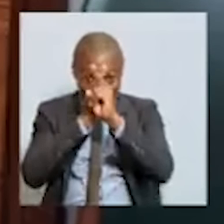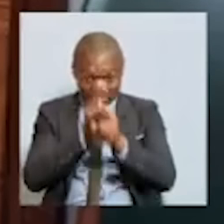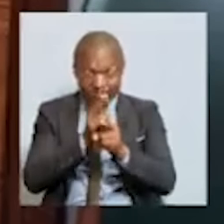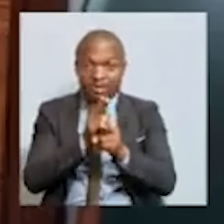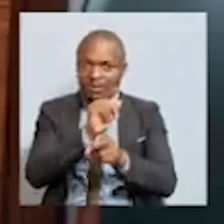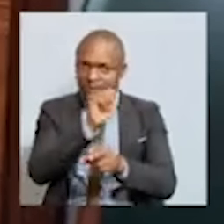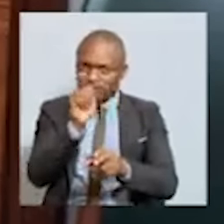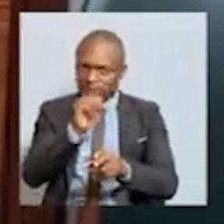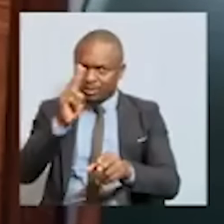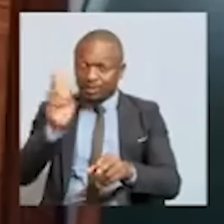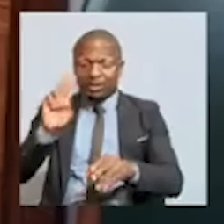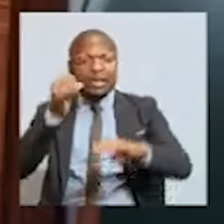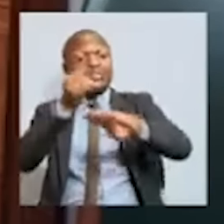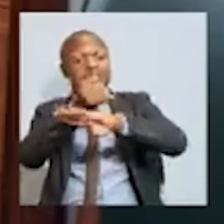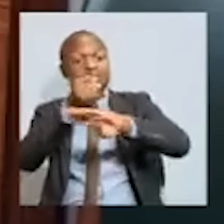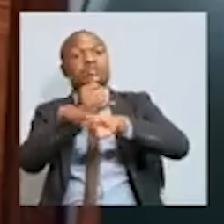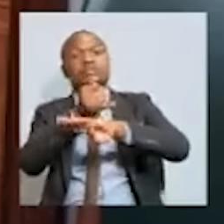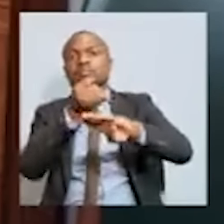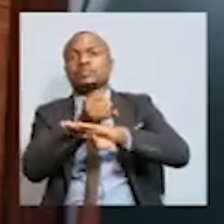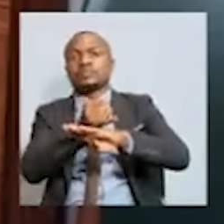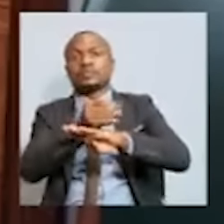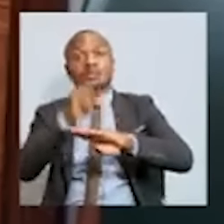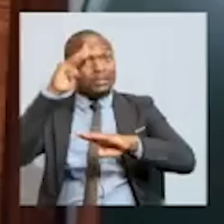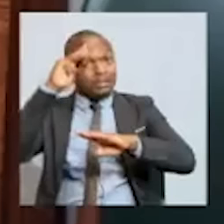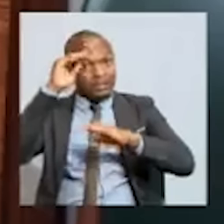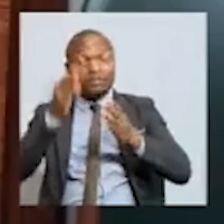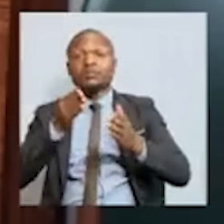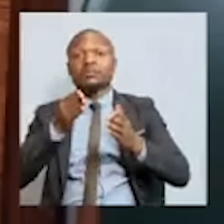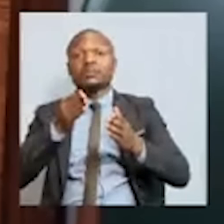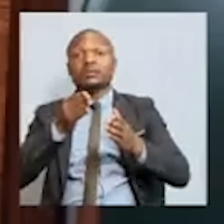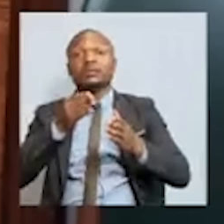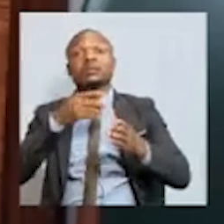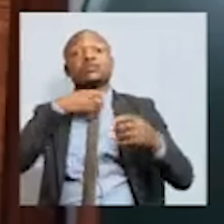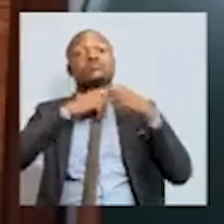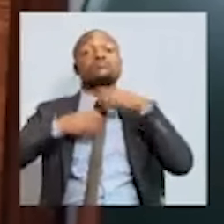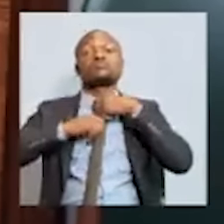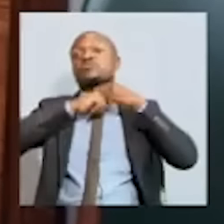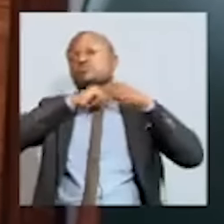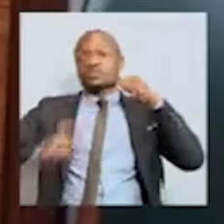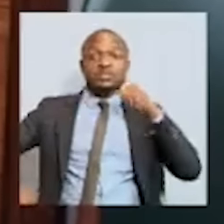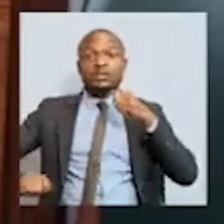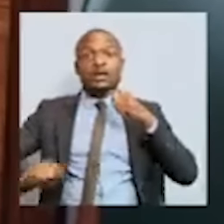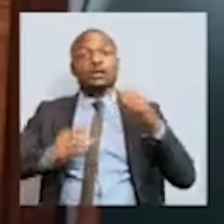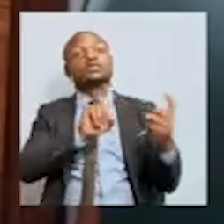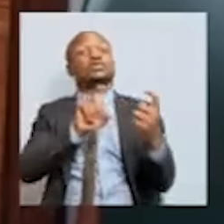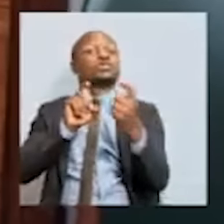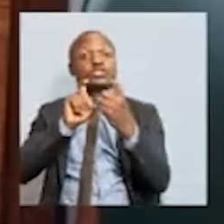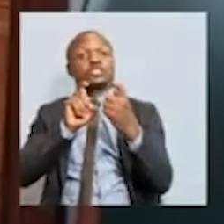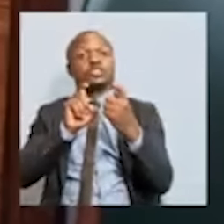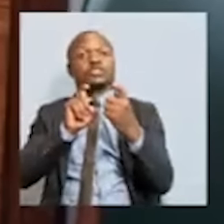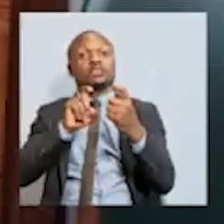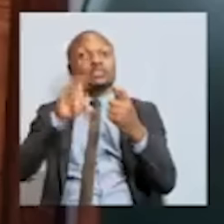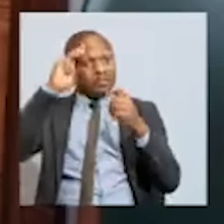MP insulted him, took off his necktie, and challenged him to a